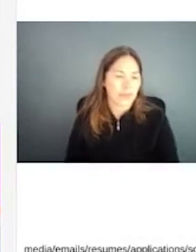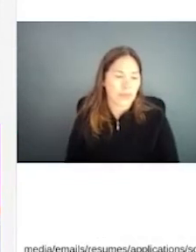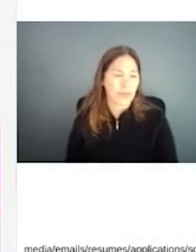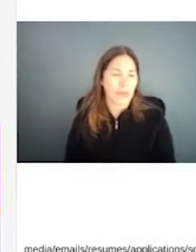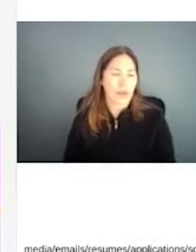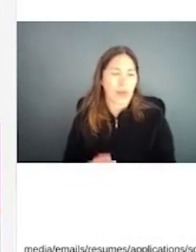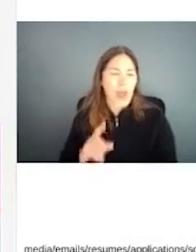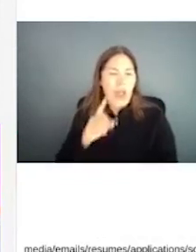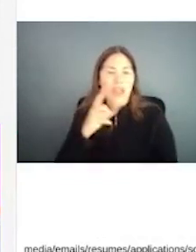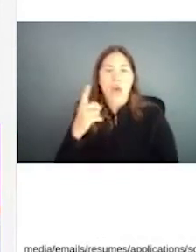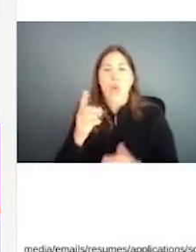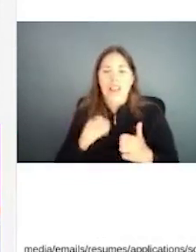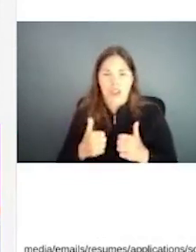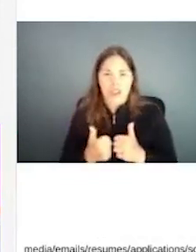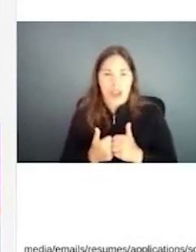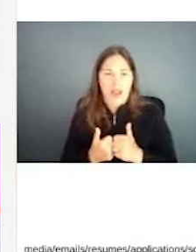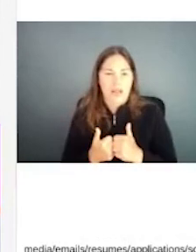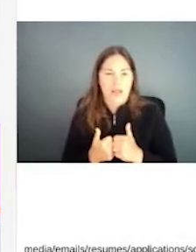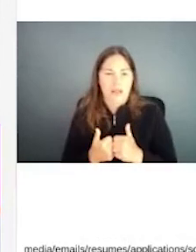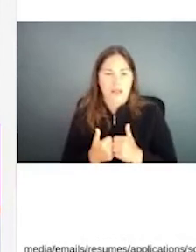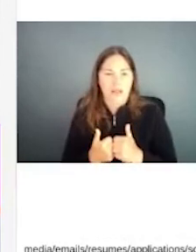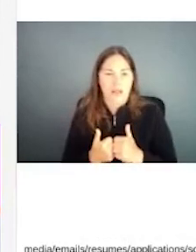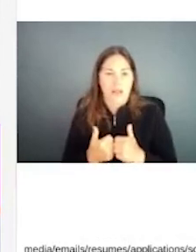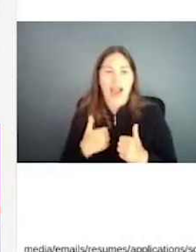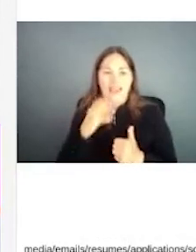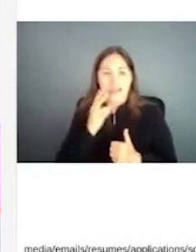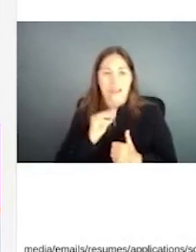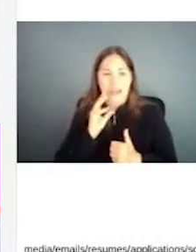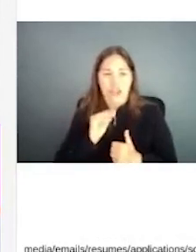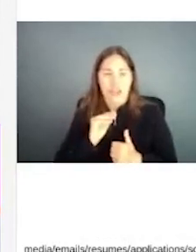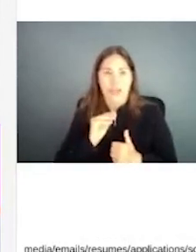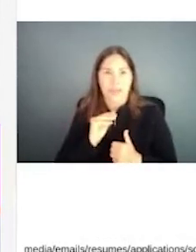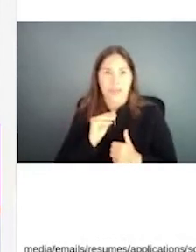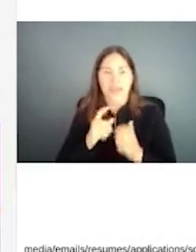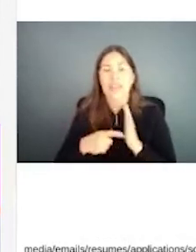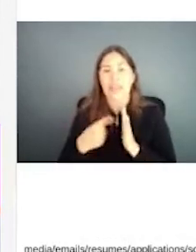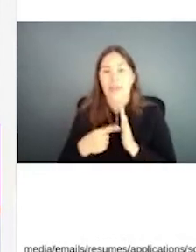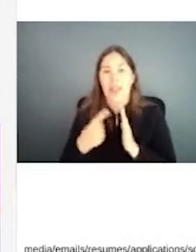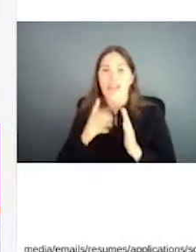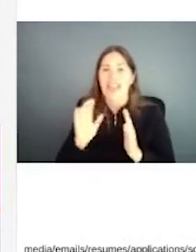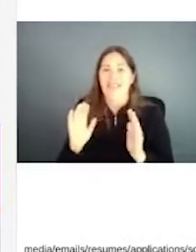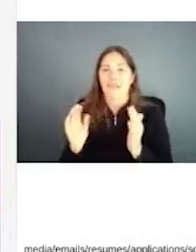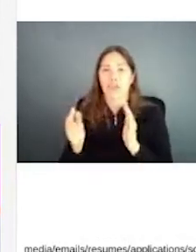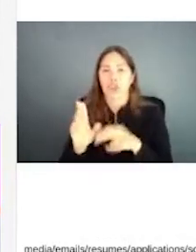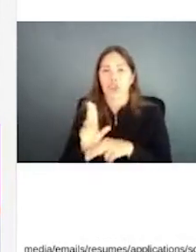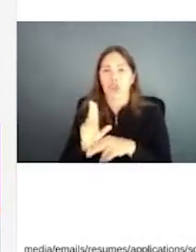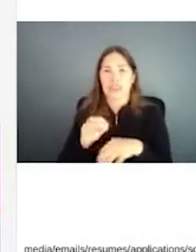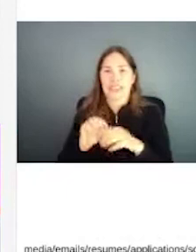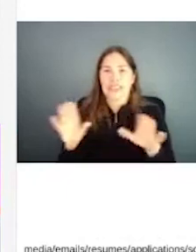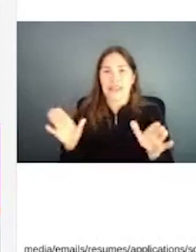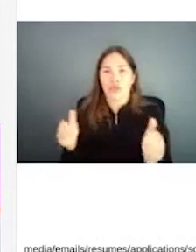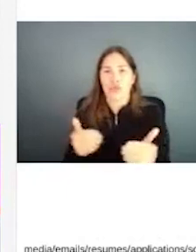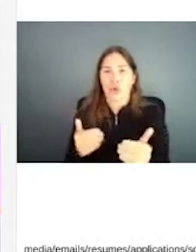I think one of the challenges that I run into is sometimes the version that we're using in the classroom